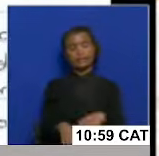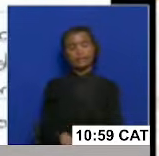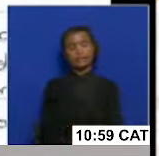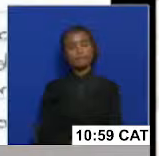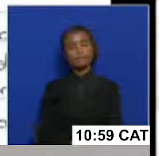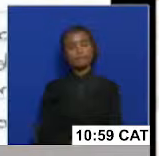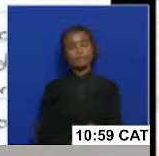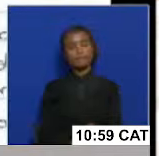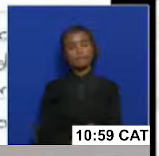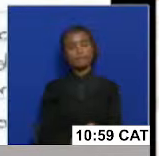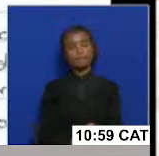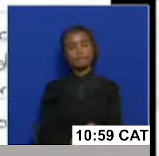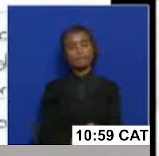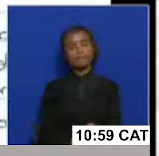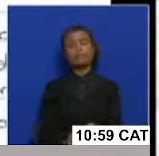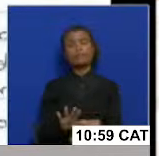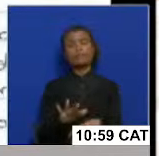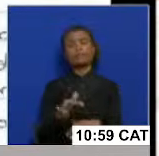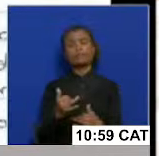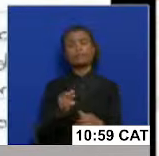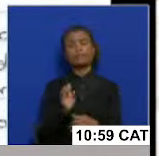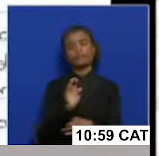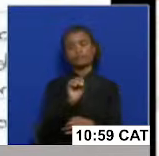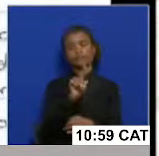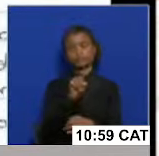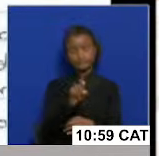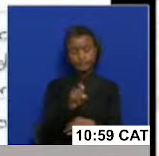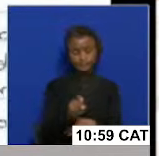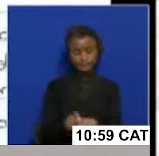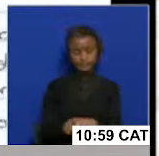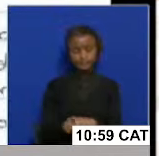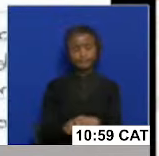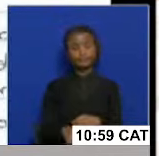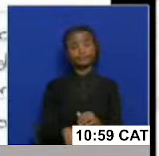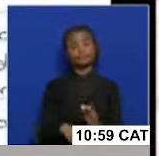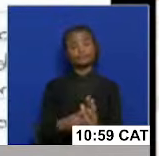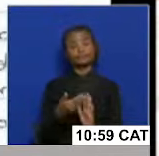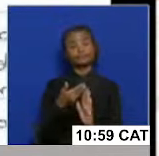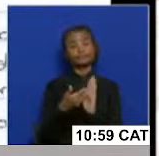Witness K, can I ask you just to go to the bottom of that